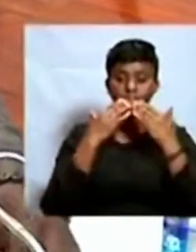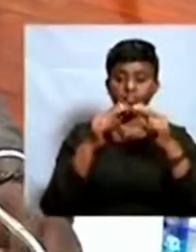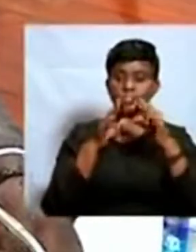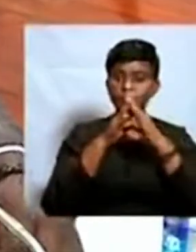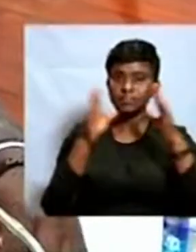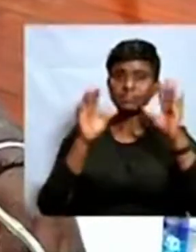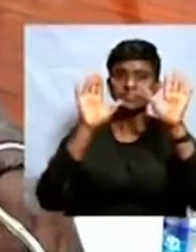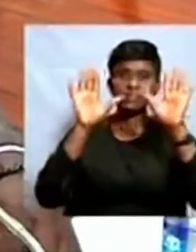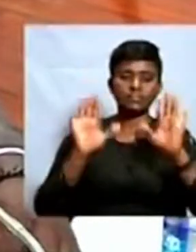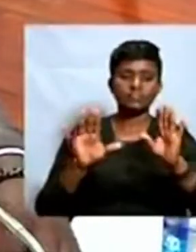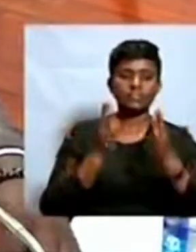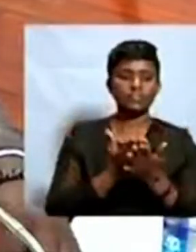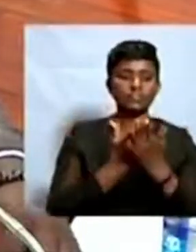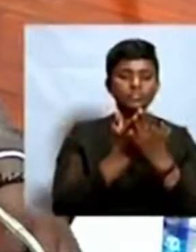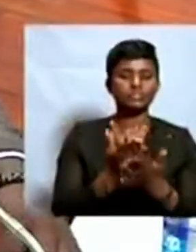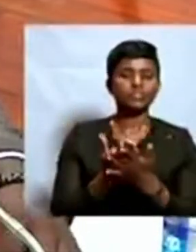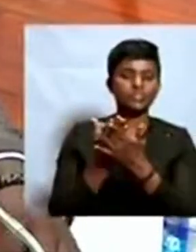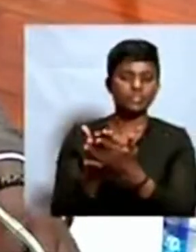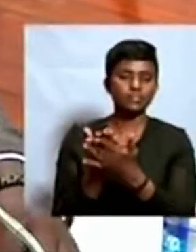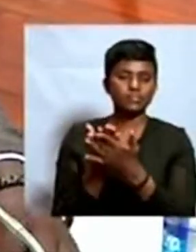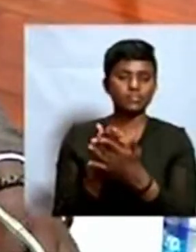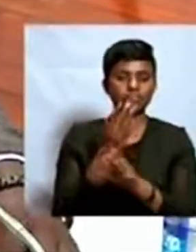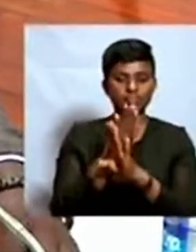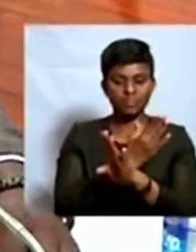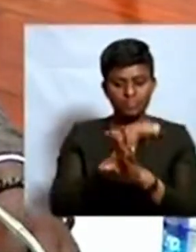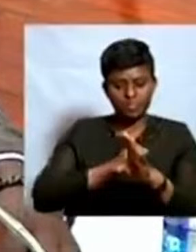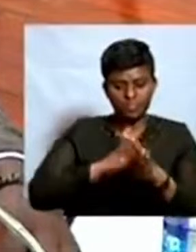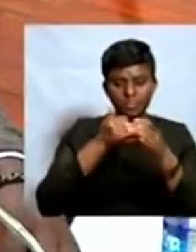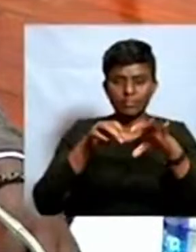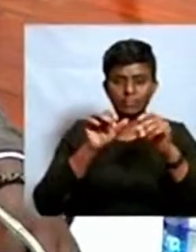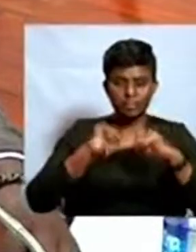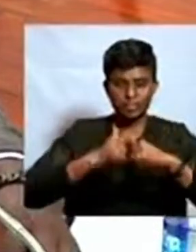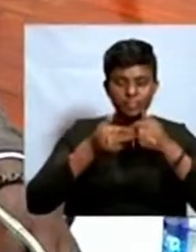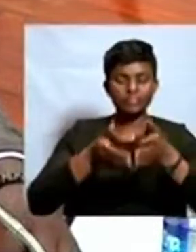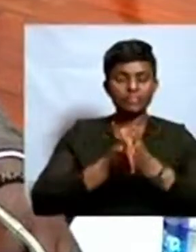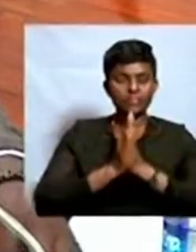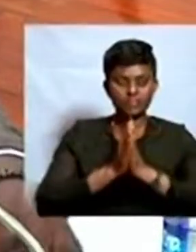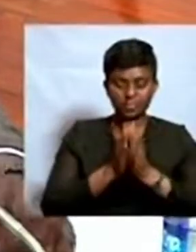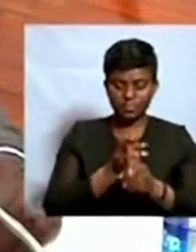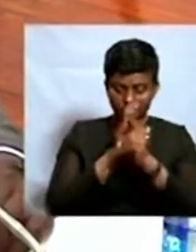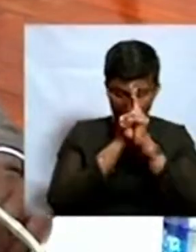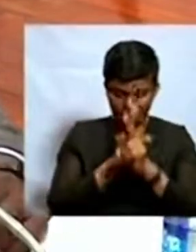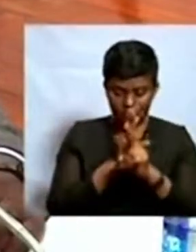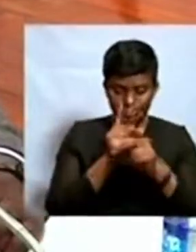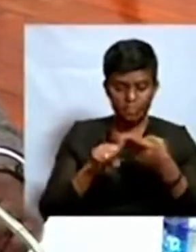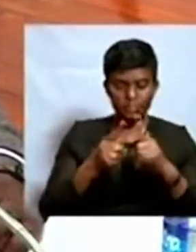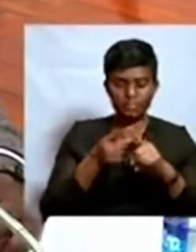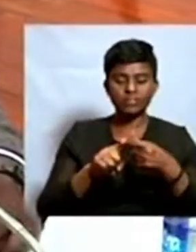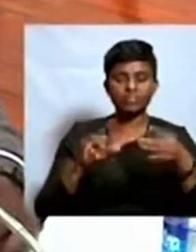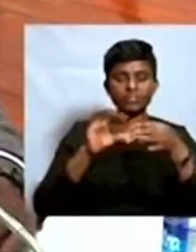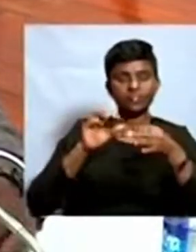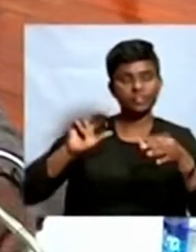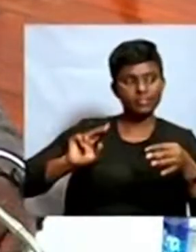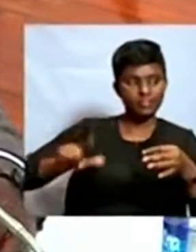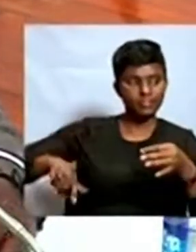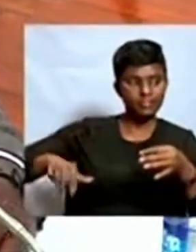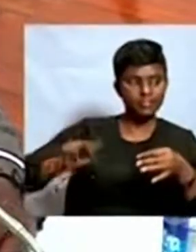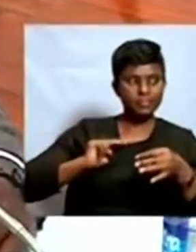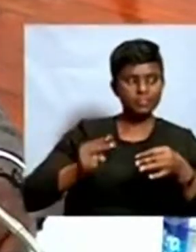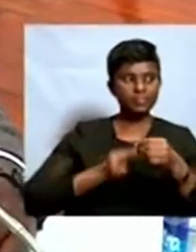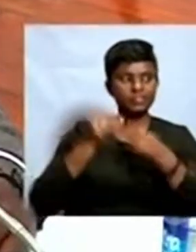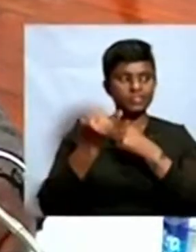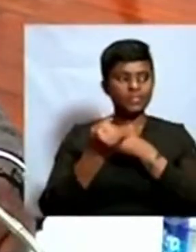wonderful submission. Before we proceed, we request our honorable colleagues who joined us later to